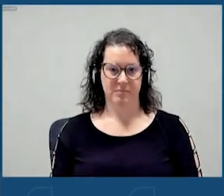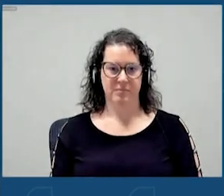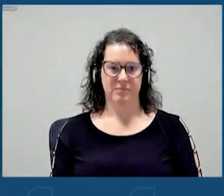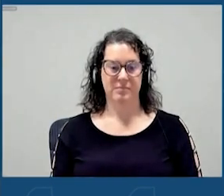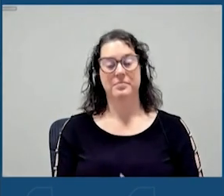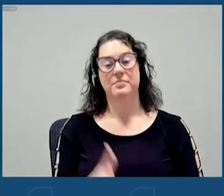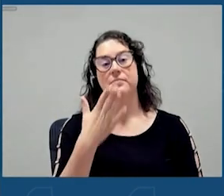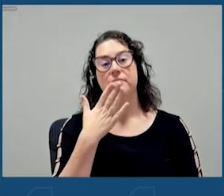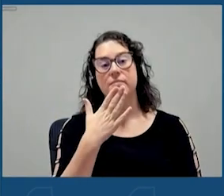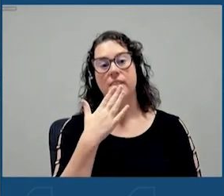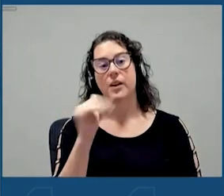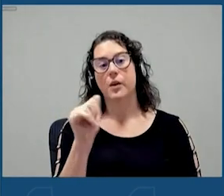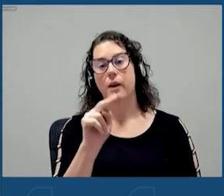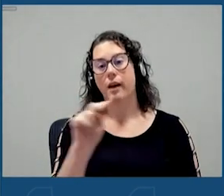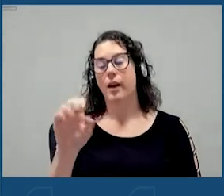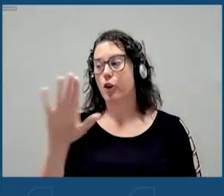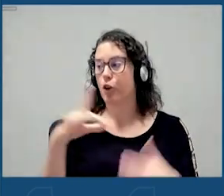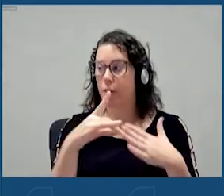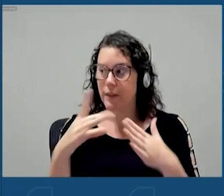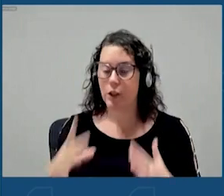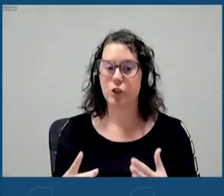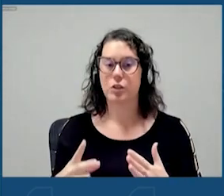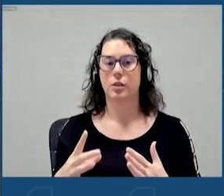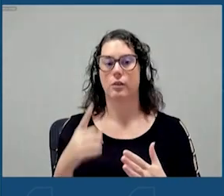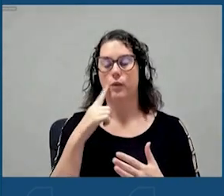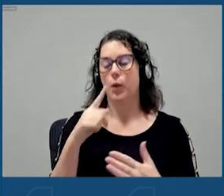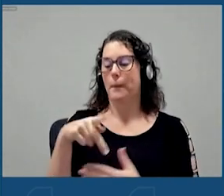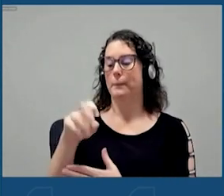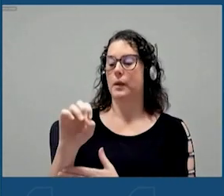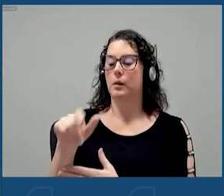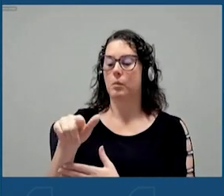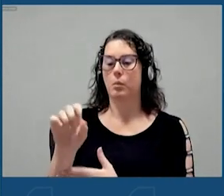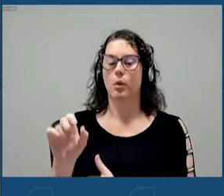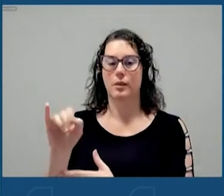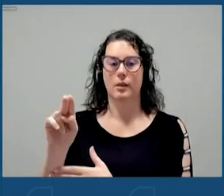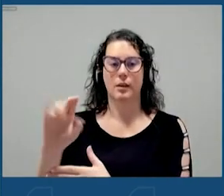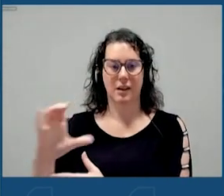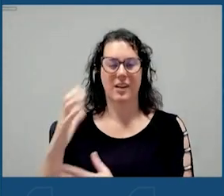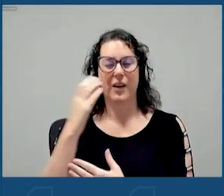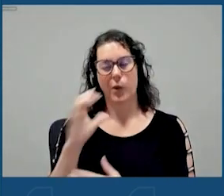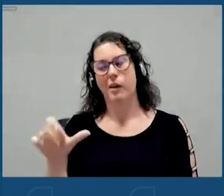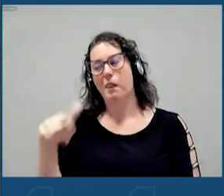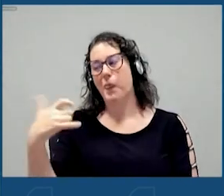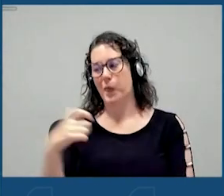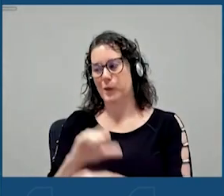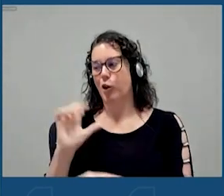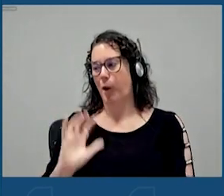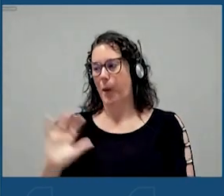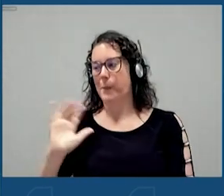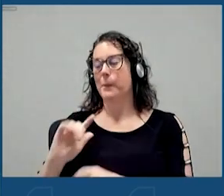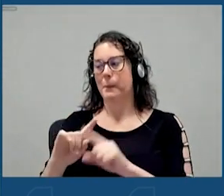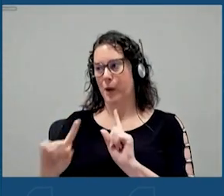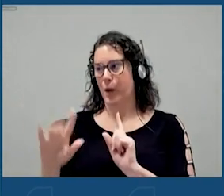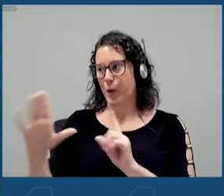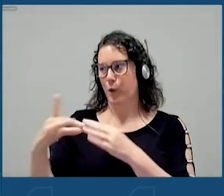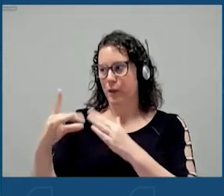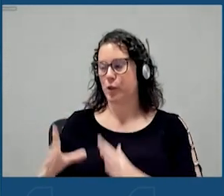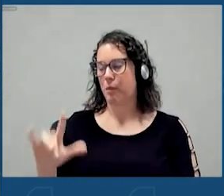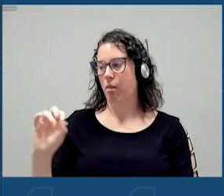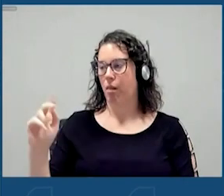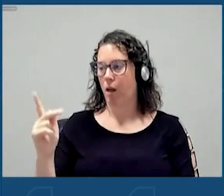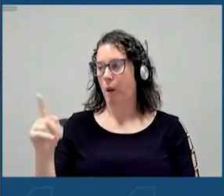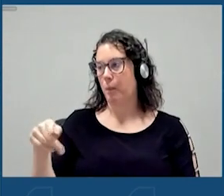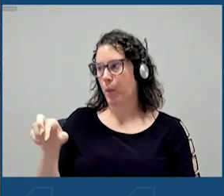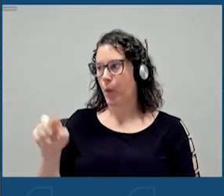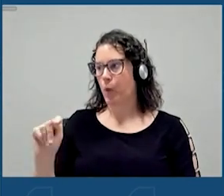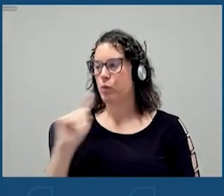Thank you, Ann, for your leadership of People, Inc. I knew you in a previous position, your leadership in Lockport. We really made a difference in the community.